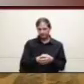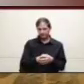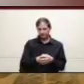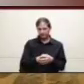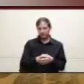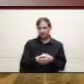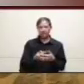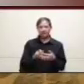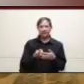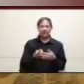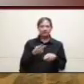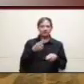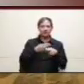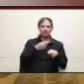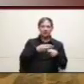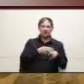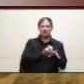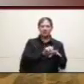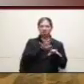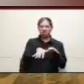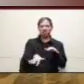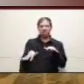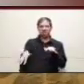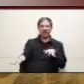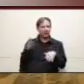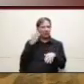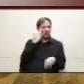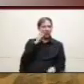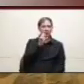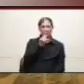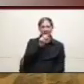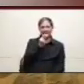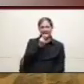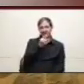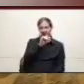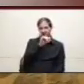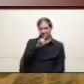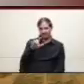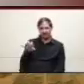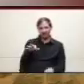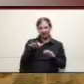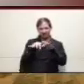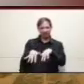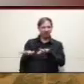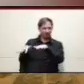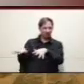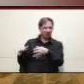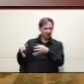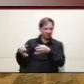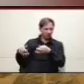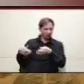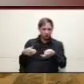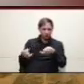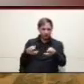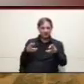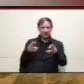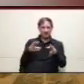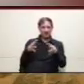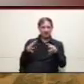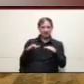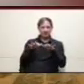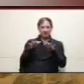Then sewage spills. I know in Danville there's raw sewage flowing into the yards and streets. There's a lot of